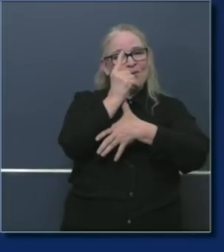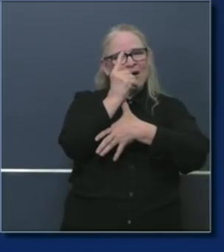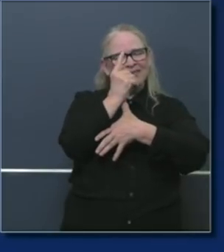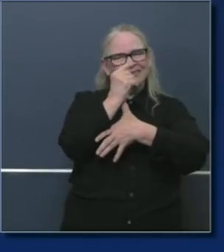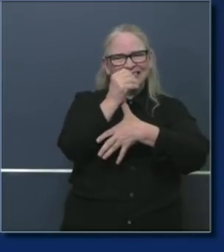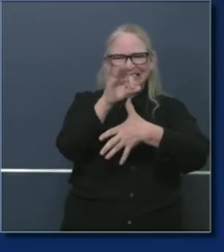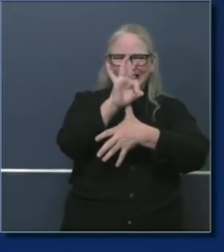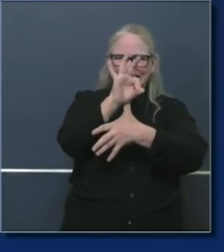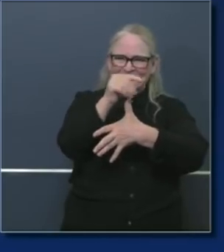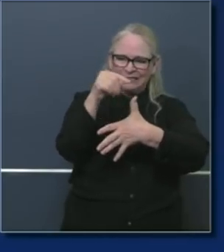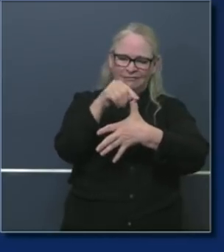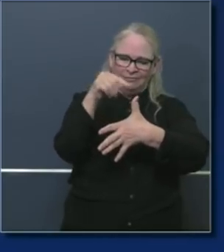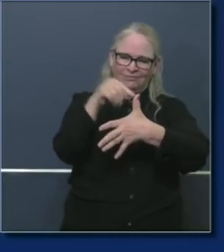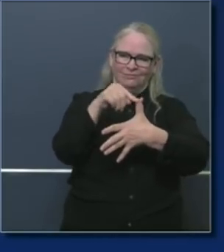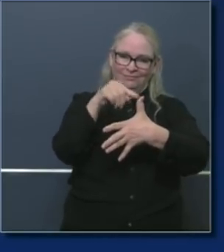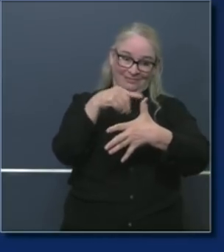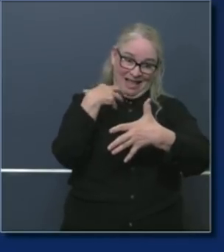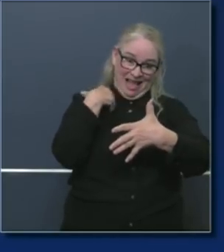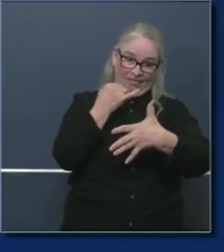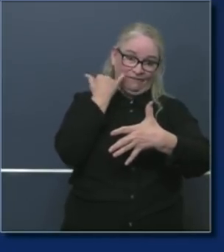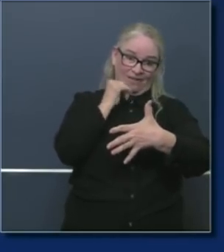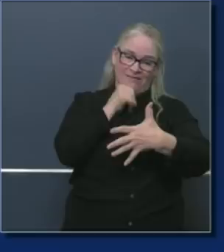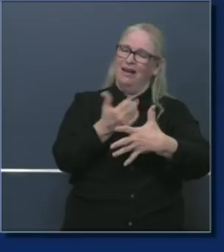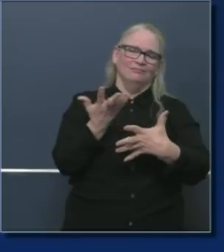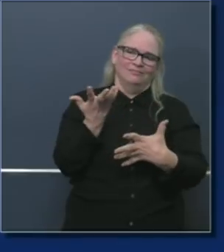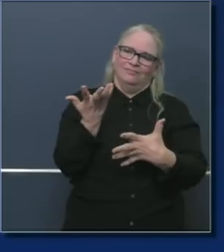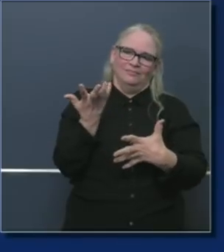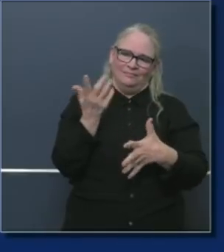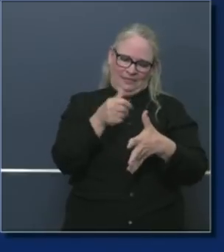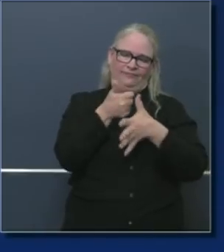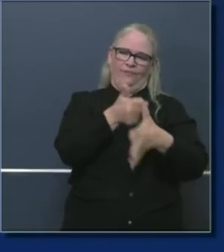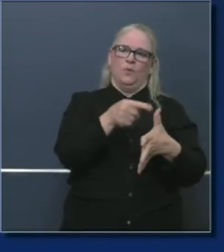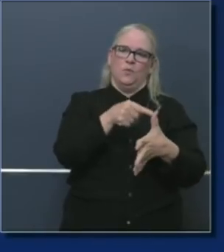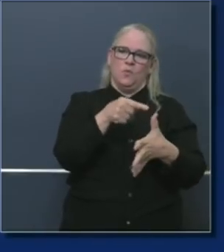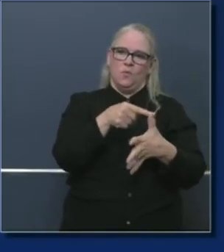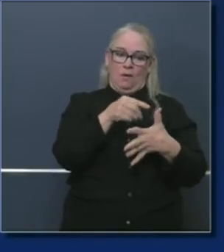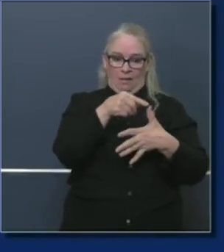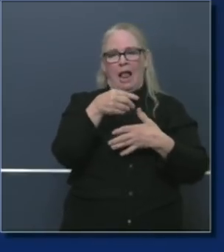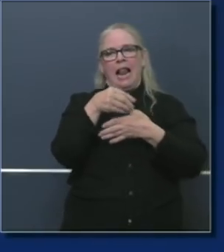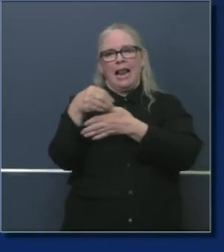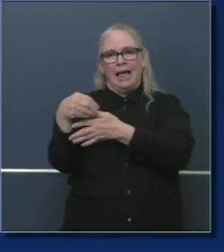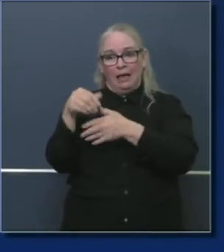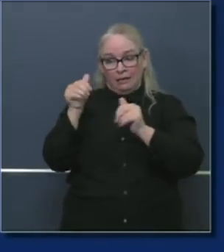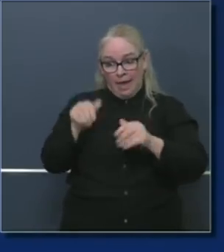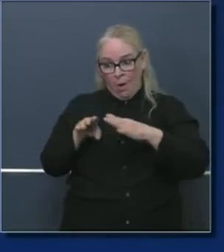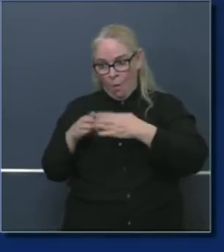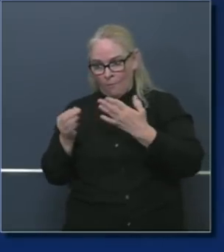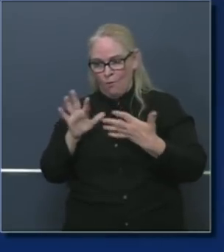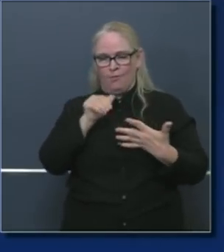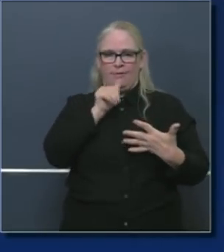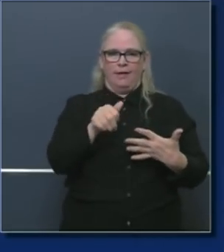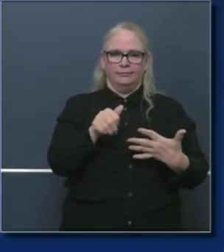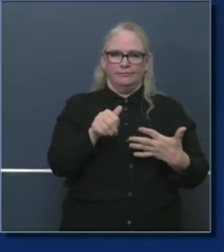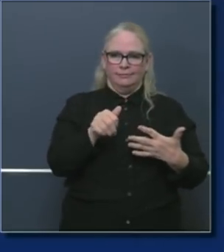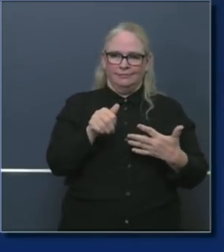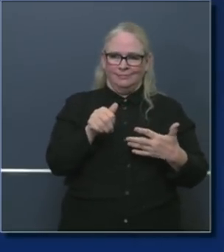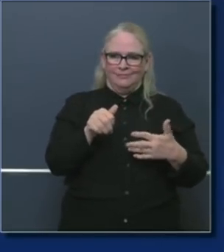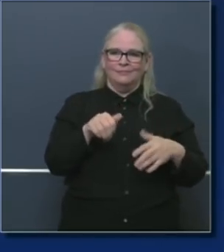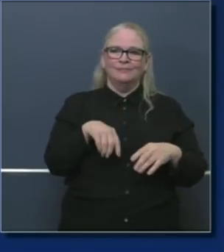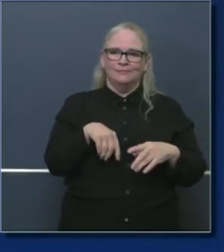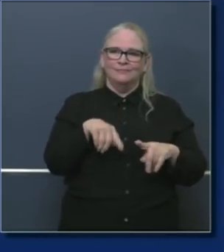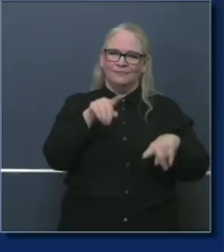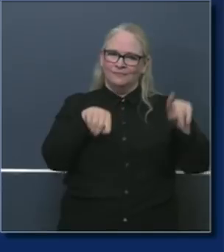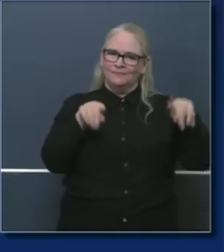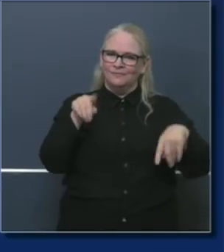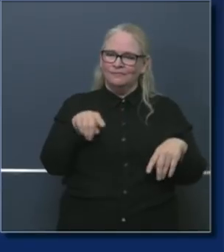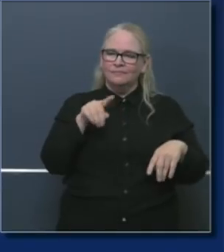So in order to achieve or attest to the regional variance criteria, we need the public